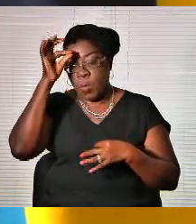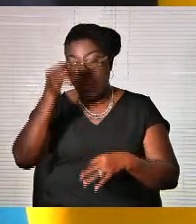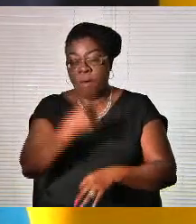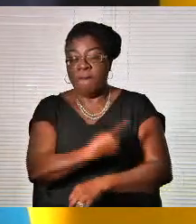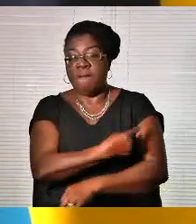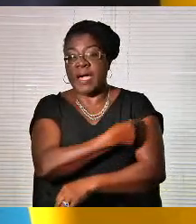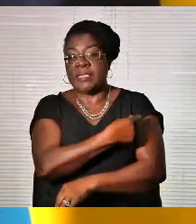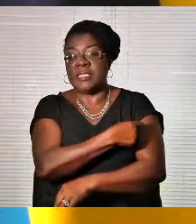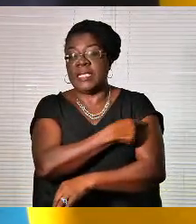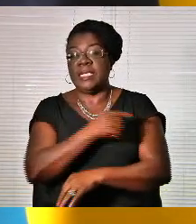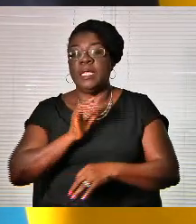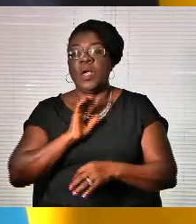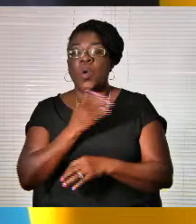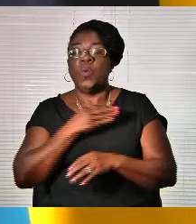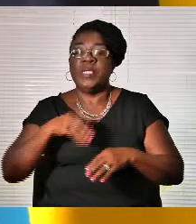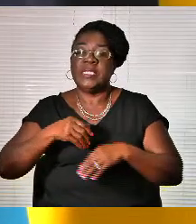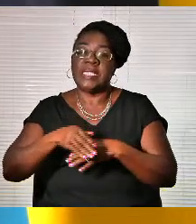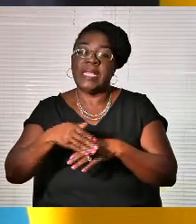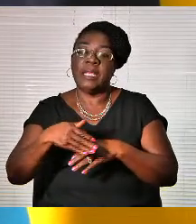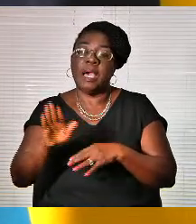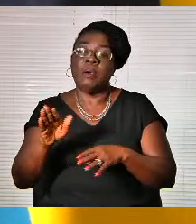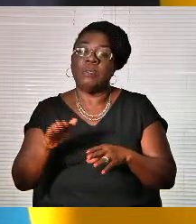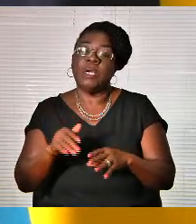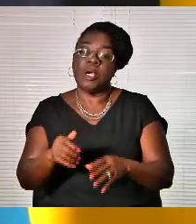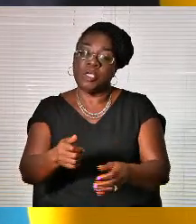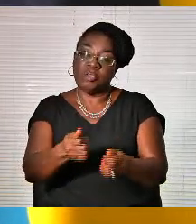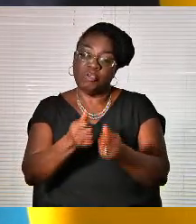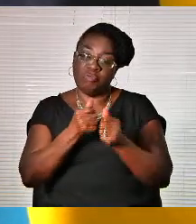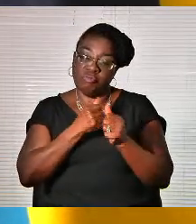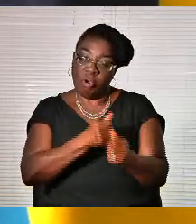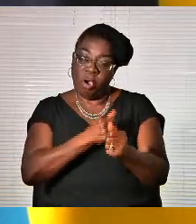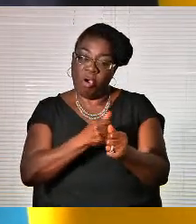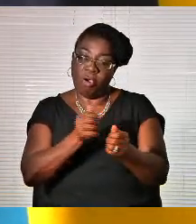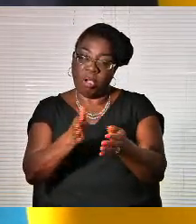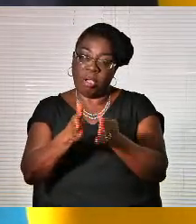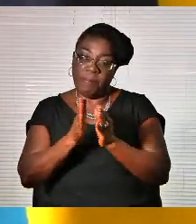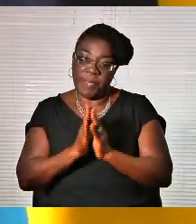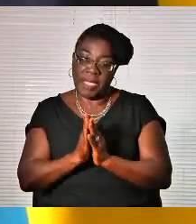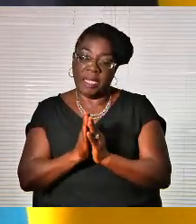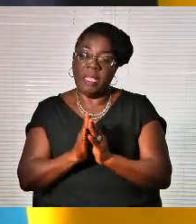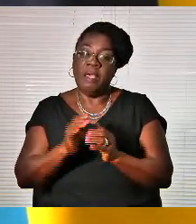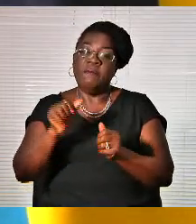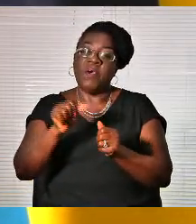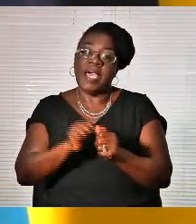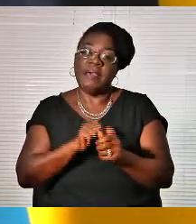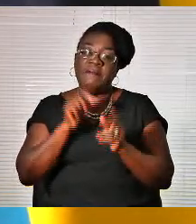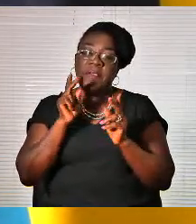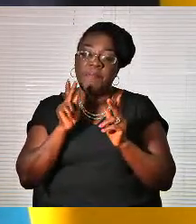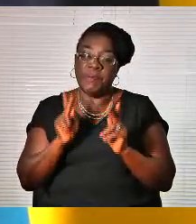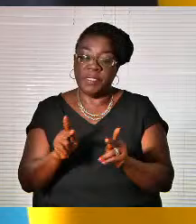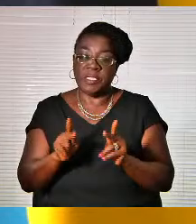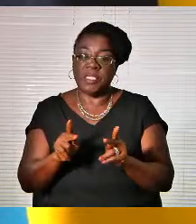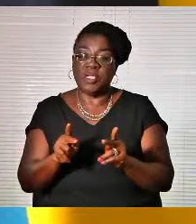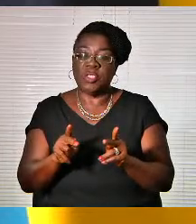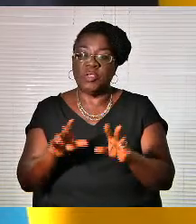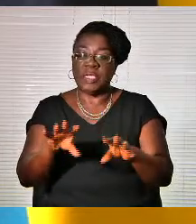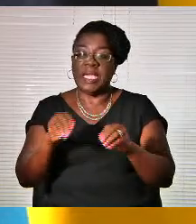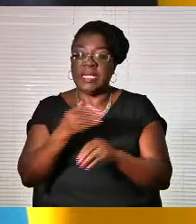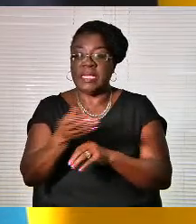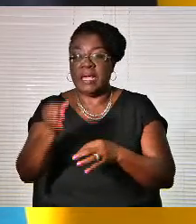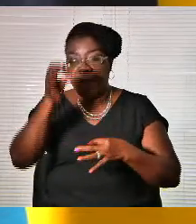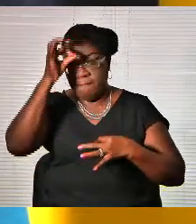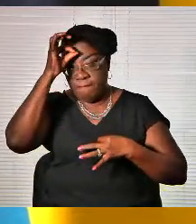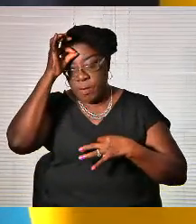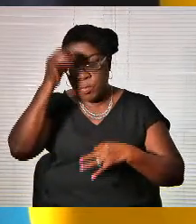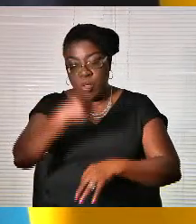strong appeal to all persons 6 months and older to get their flu shot.